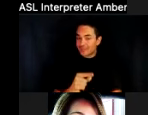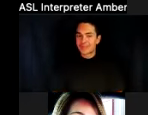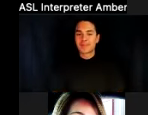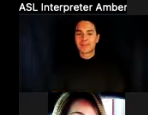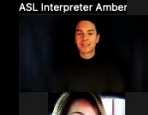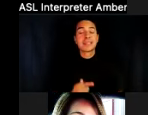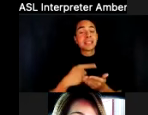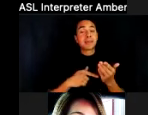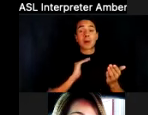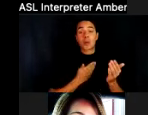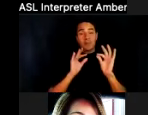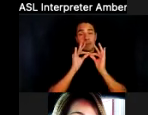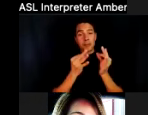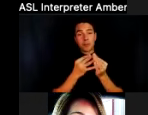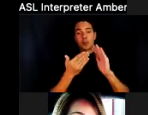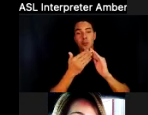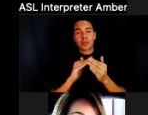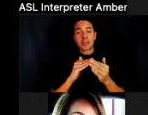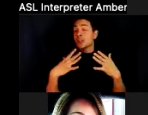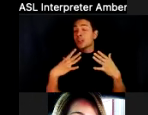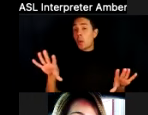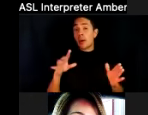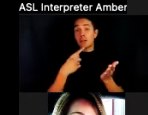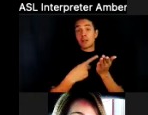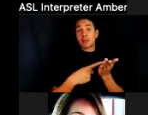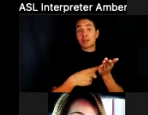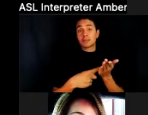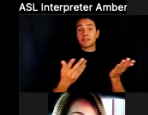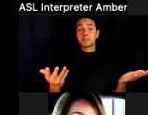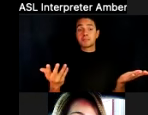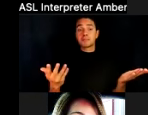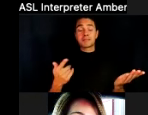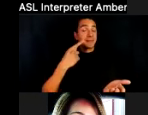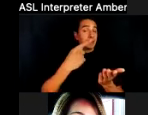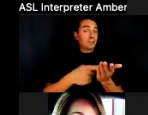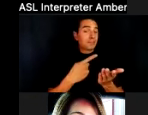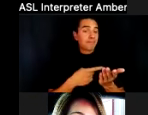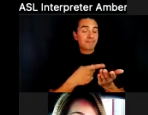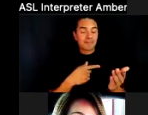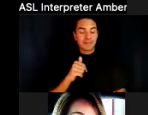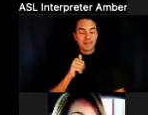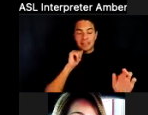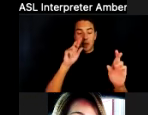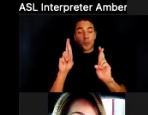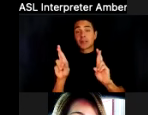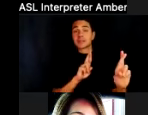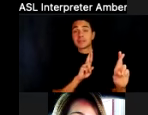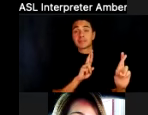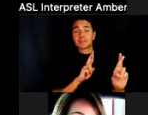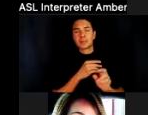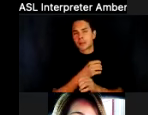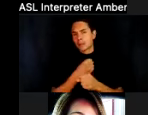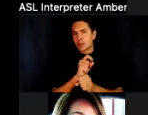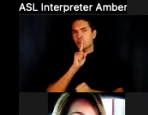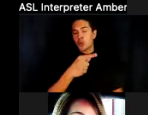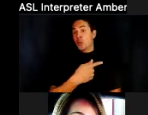might not want to talk about this stuff. And sometimes they might not be ready, but making sure that we're